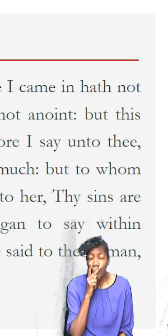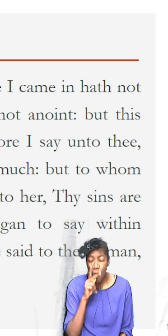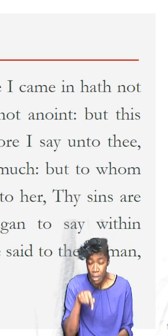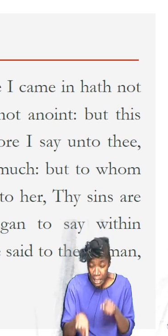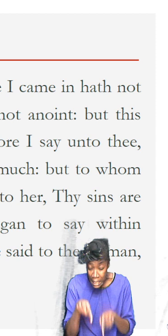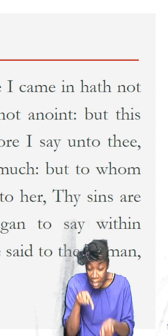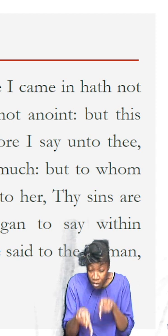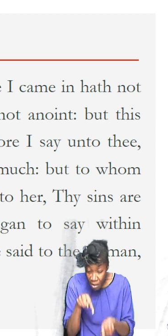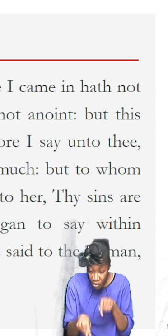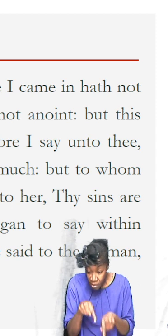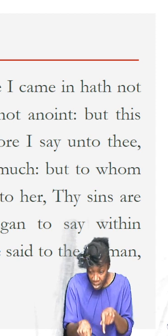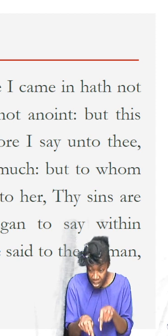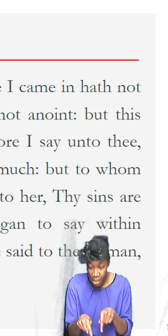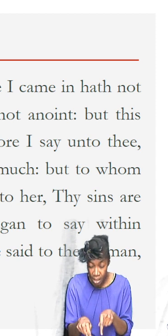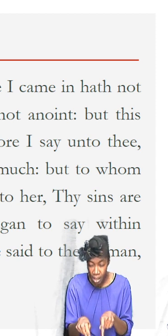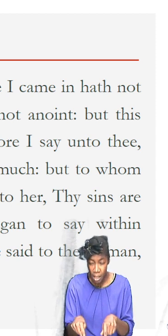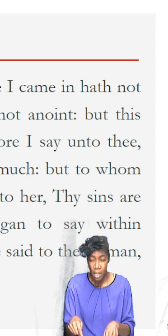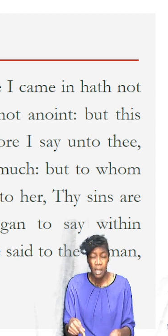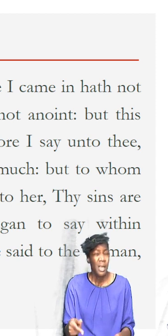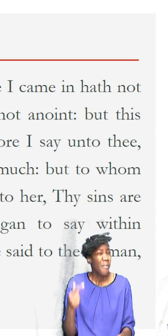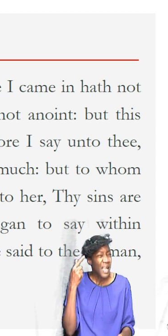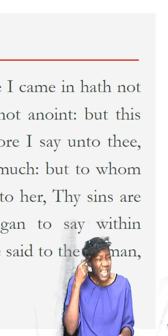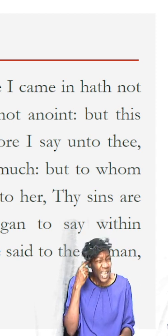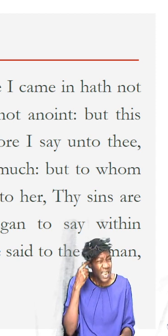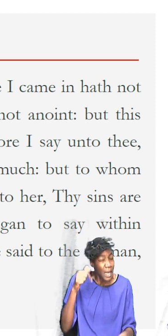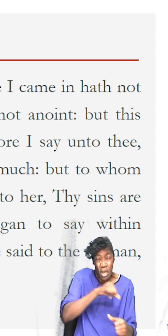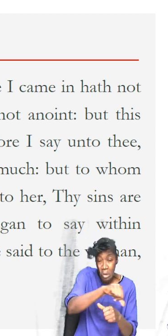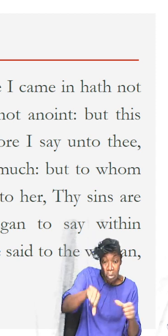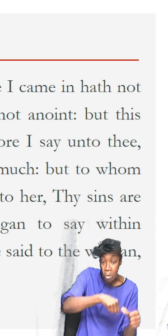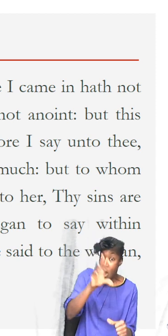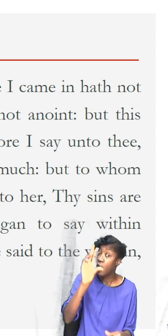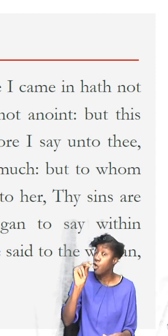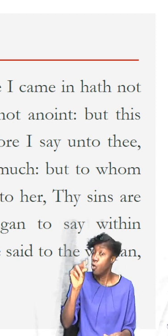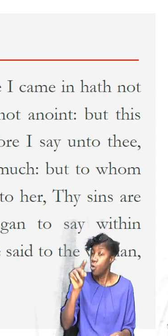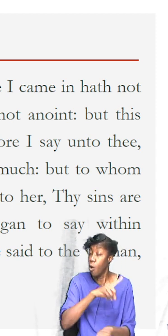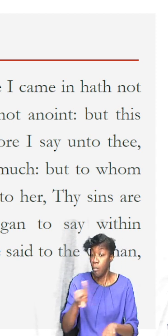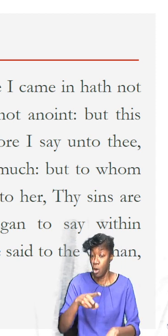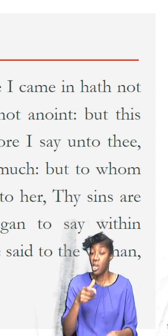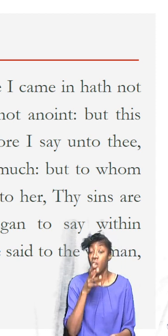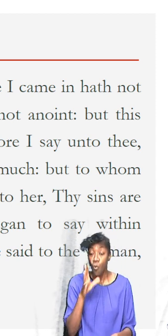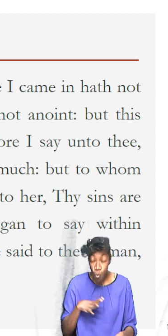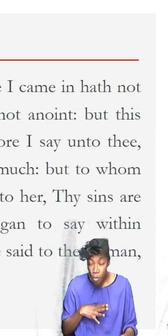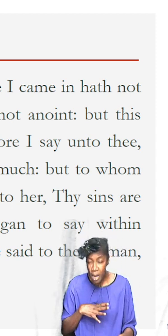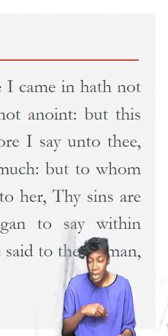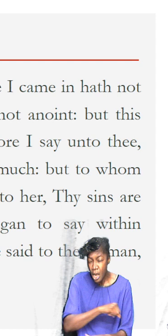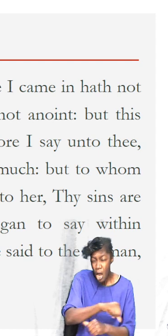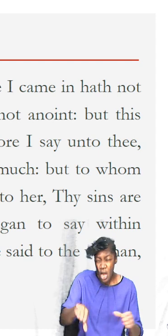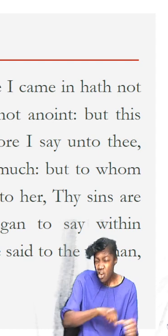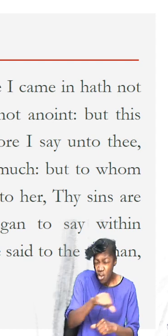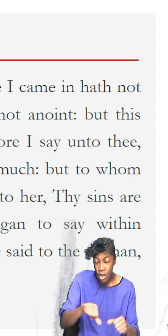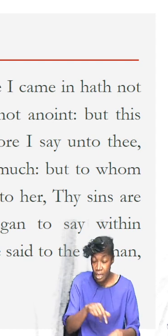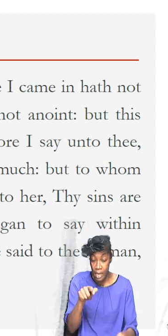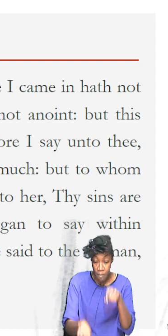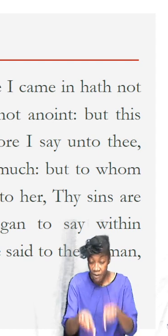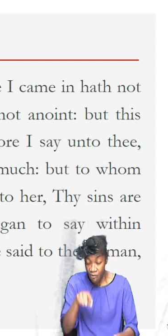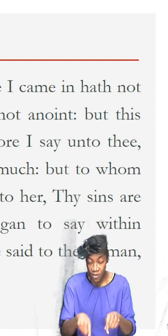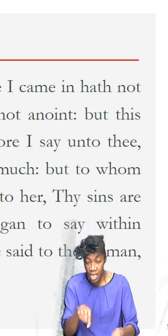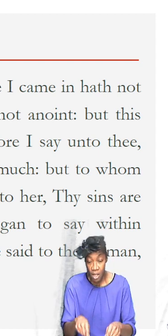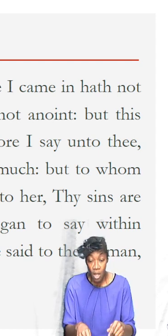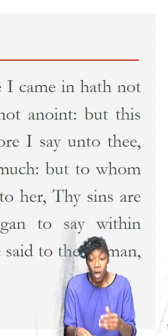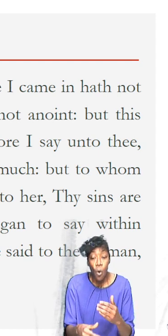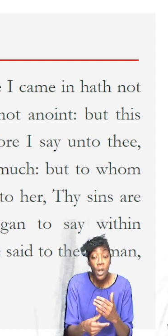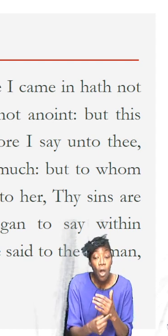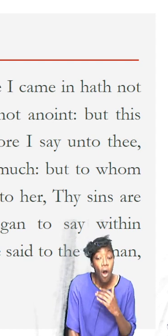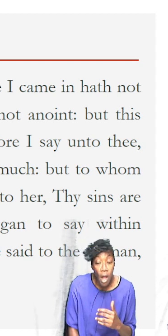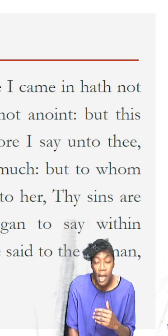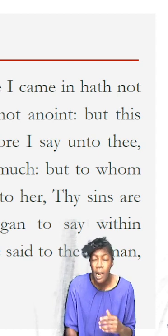My head with oil thou didst not anoint, but this woman hath anointed my feet with ointment. Wherefore